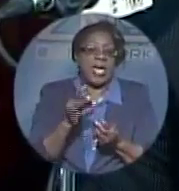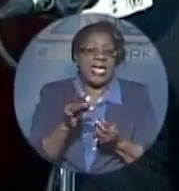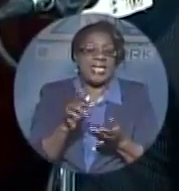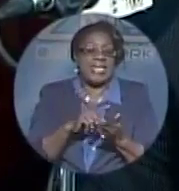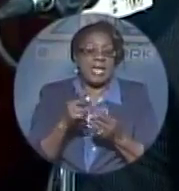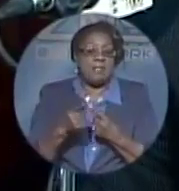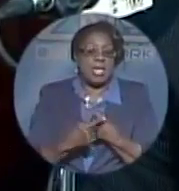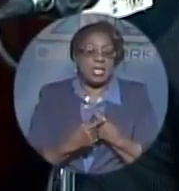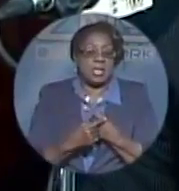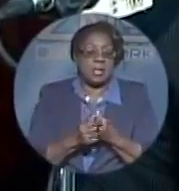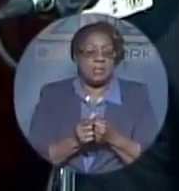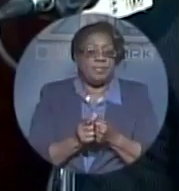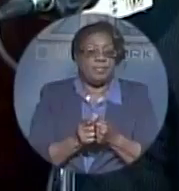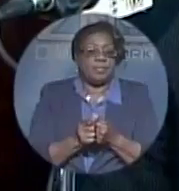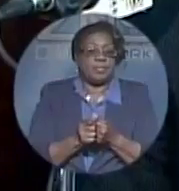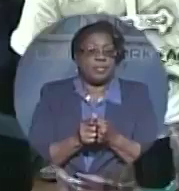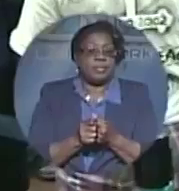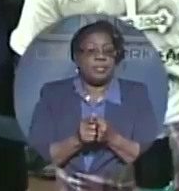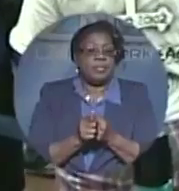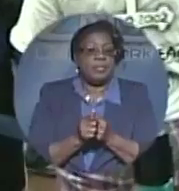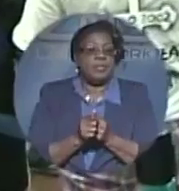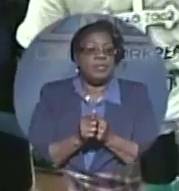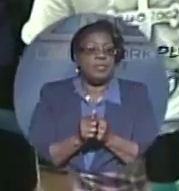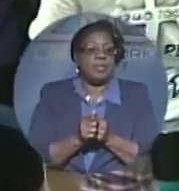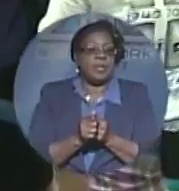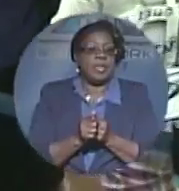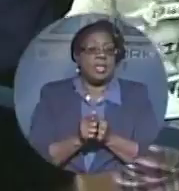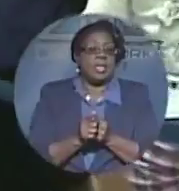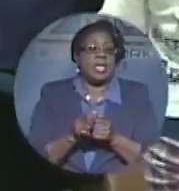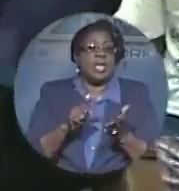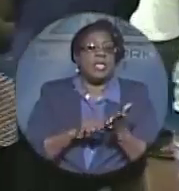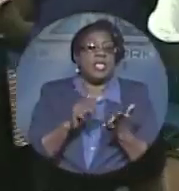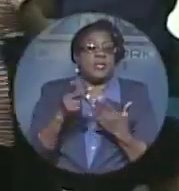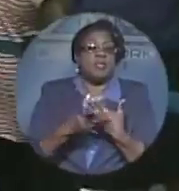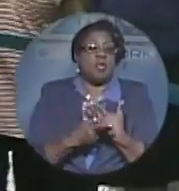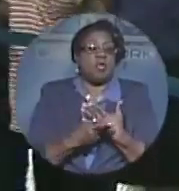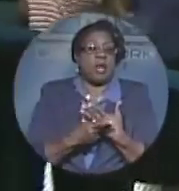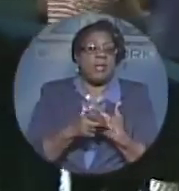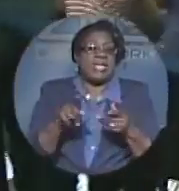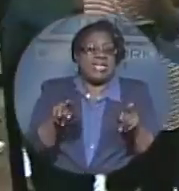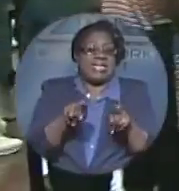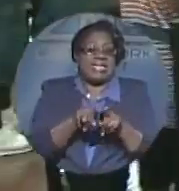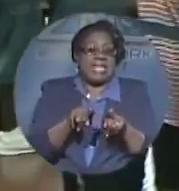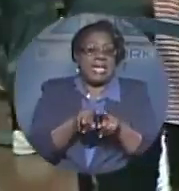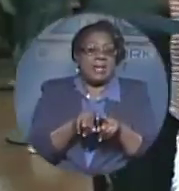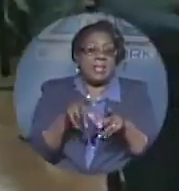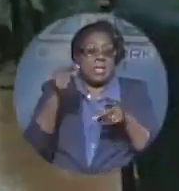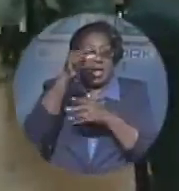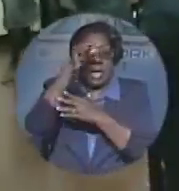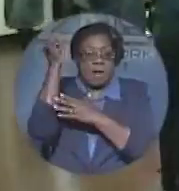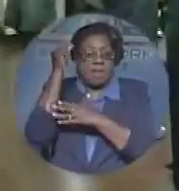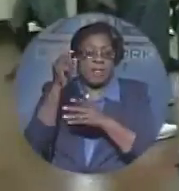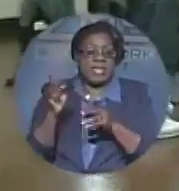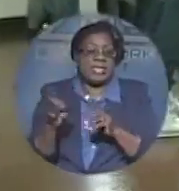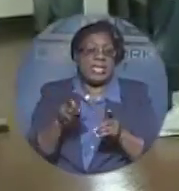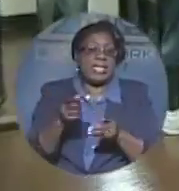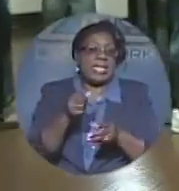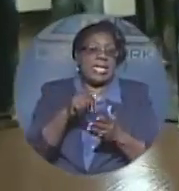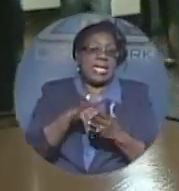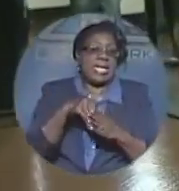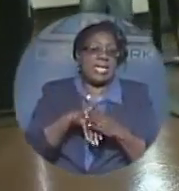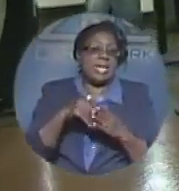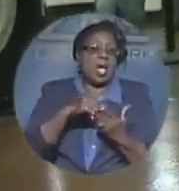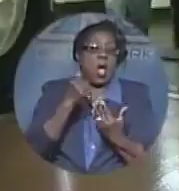That is the option that is available to the customers. This program is similar to the offer the government introduced in October